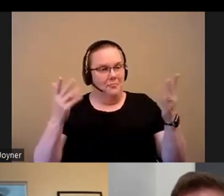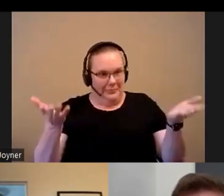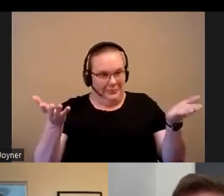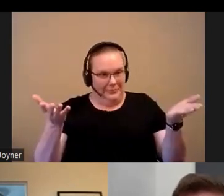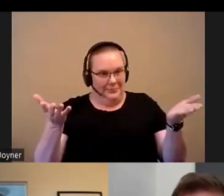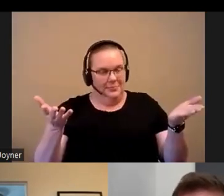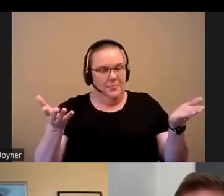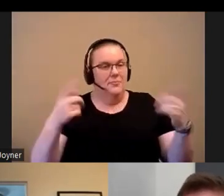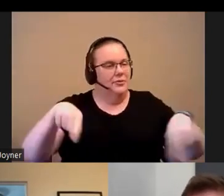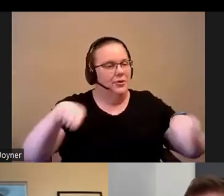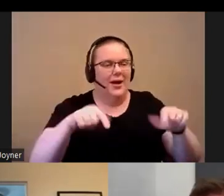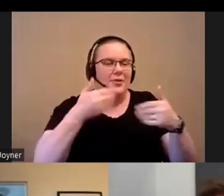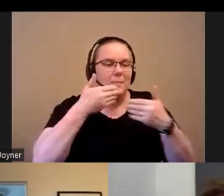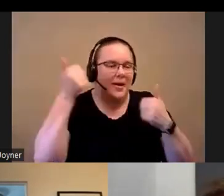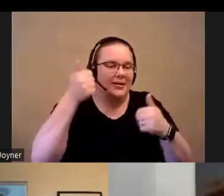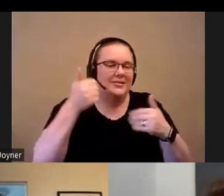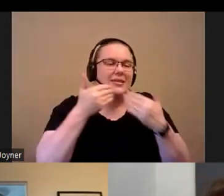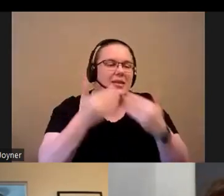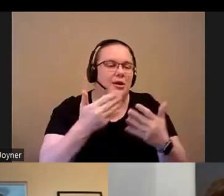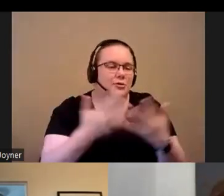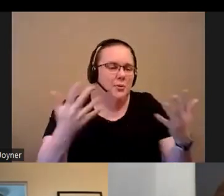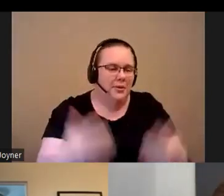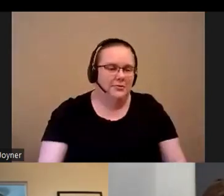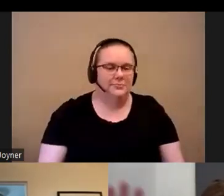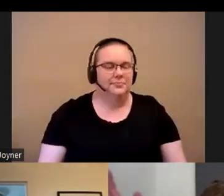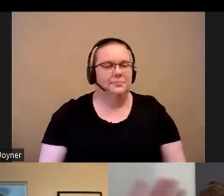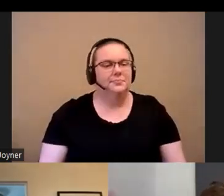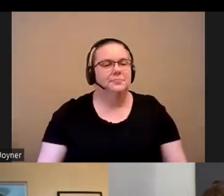Yeah. You guys are the best. Thank you so much. All right. Thank you.